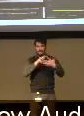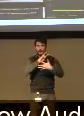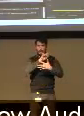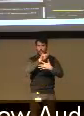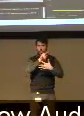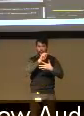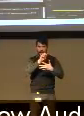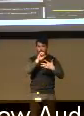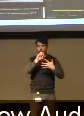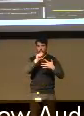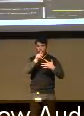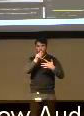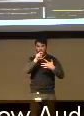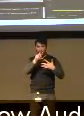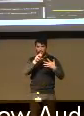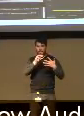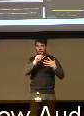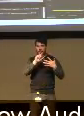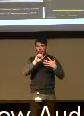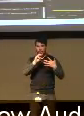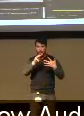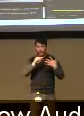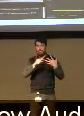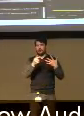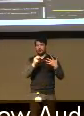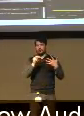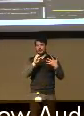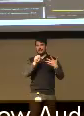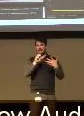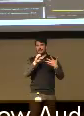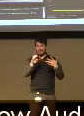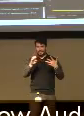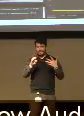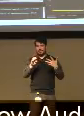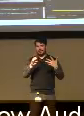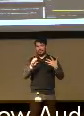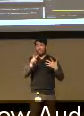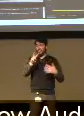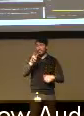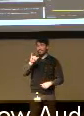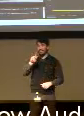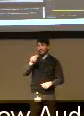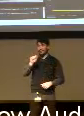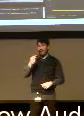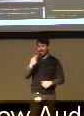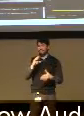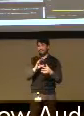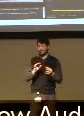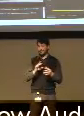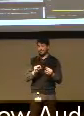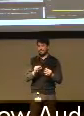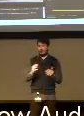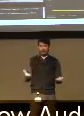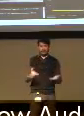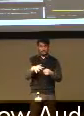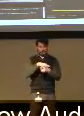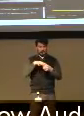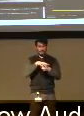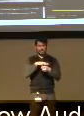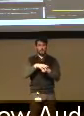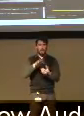Oakland, Macomb, and Genesee counties. So as Vikas pointed out, we've seen some slowing.